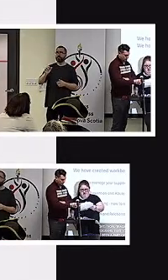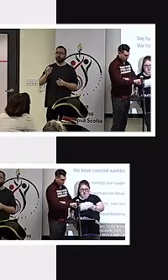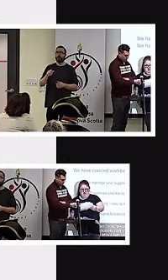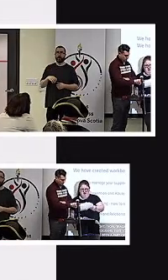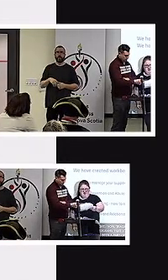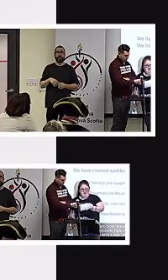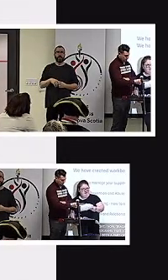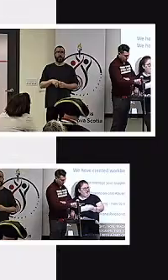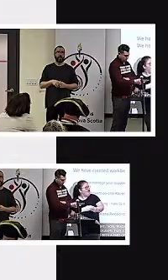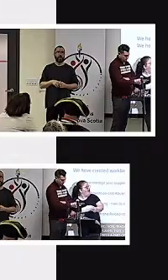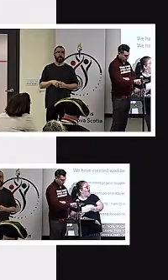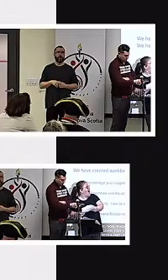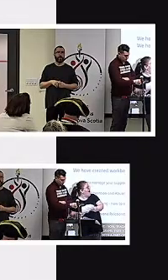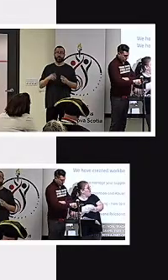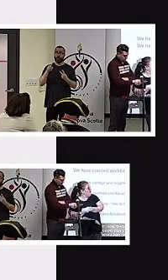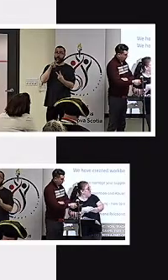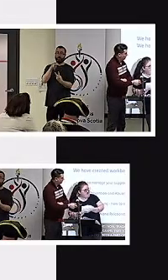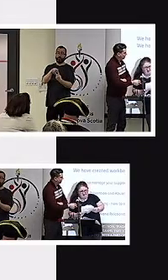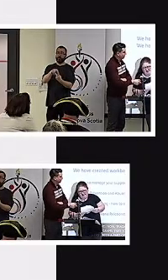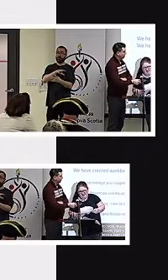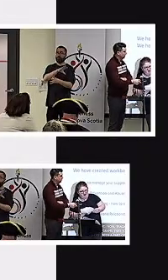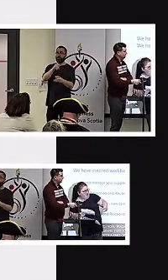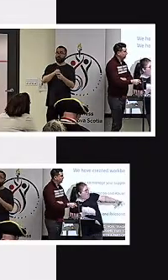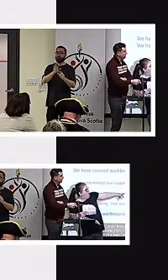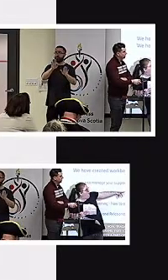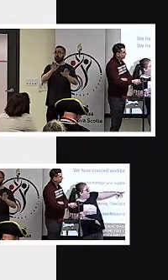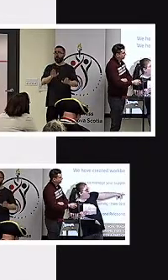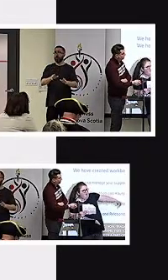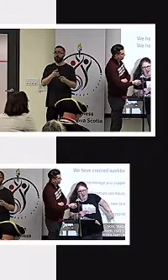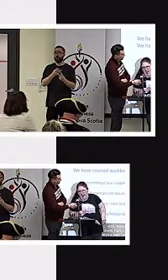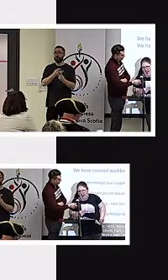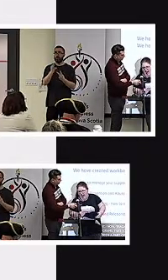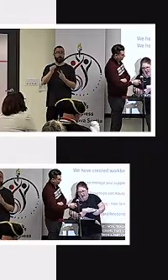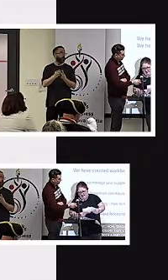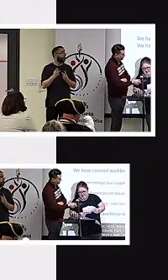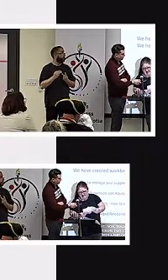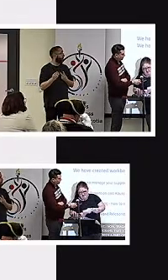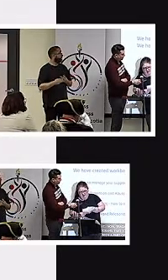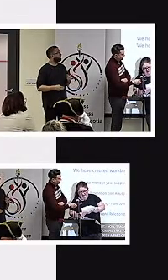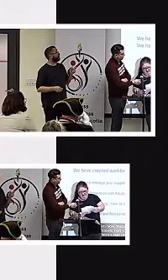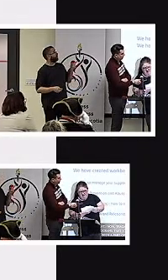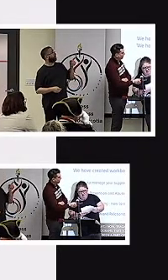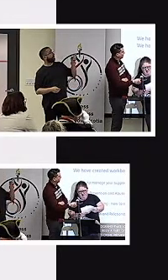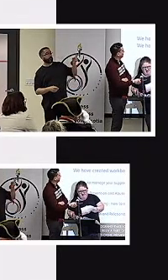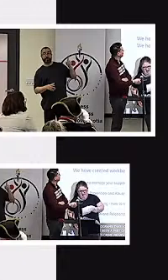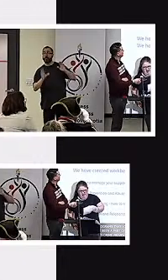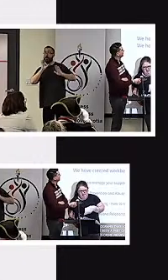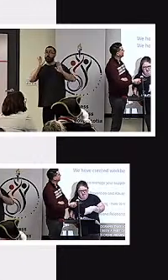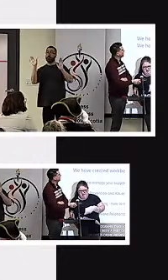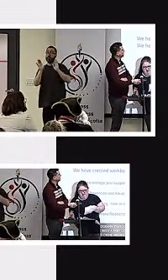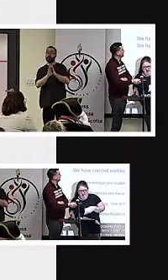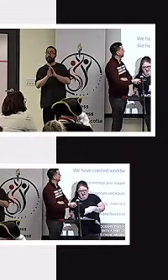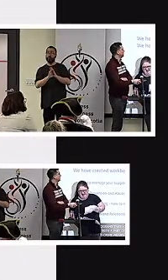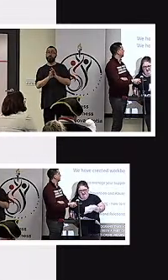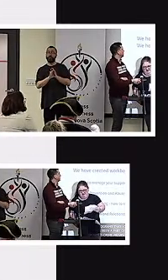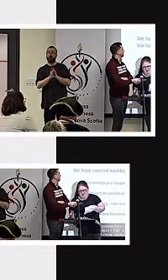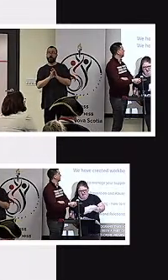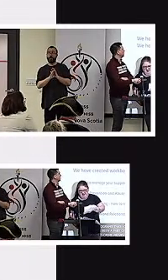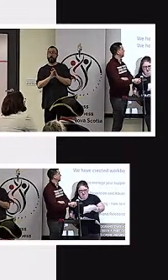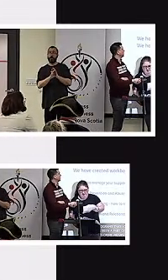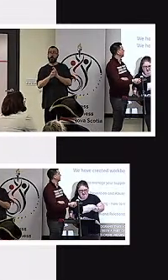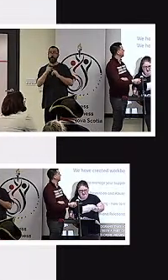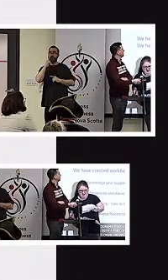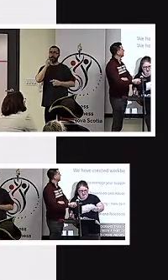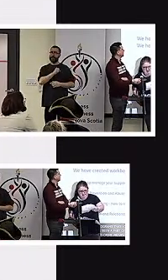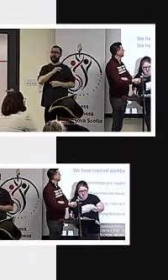these 2 really awesome grants. And as you see in this picture over there, me and Rafi, who is some staff who works